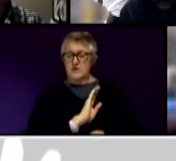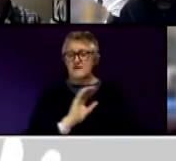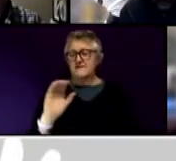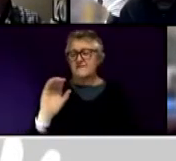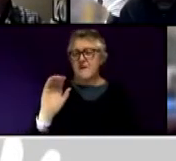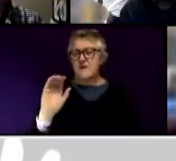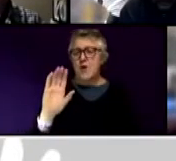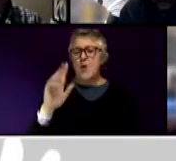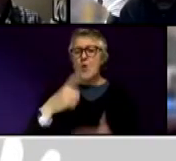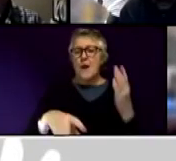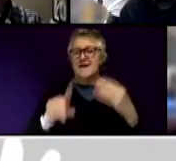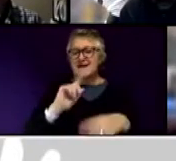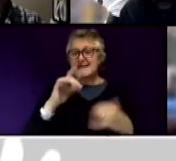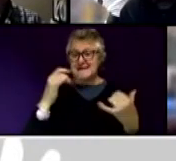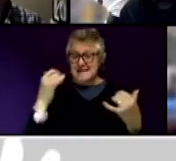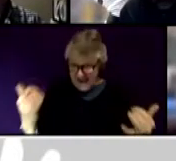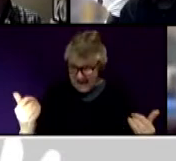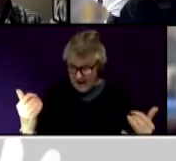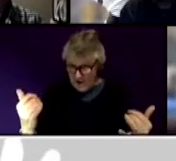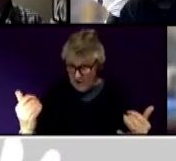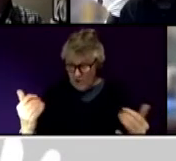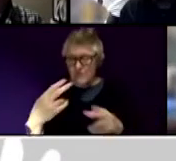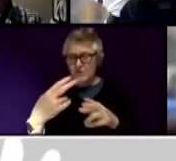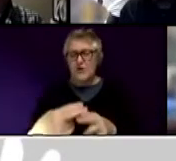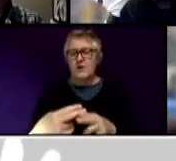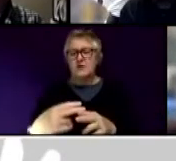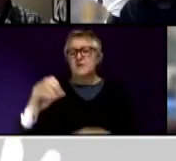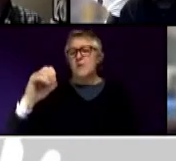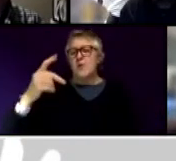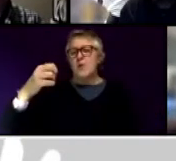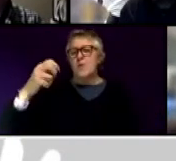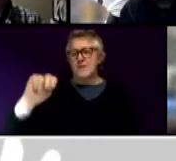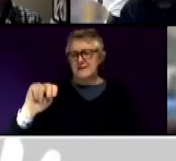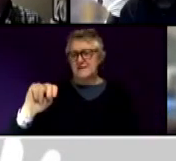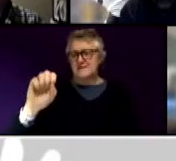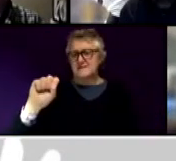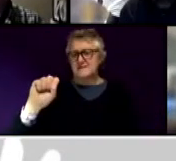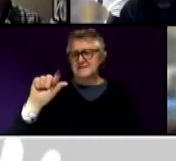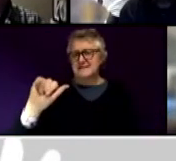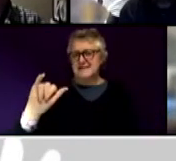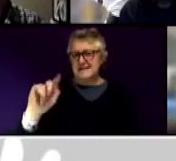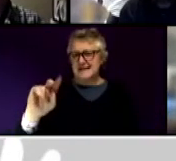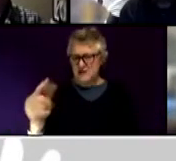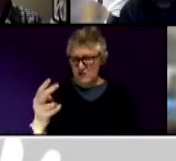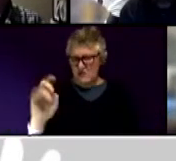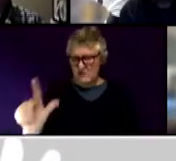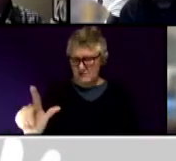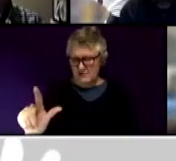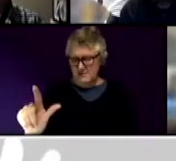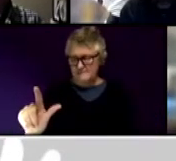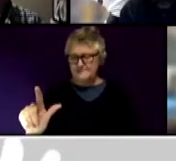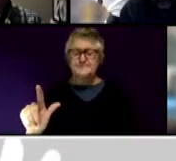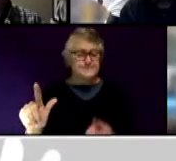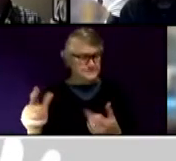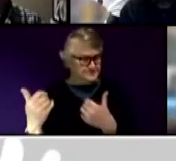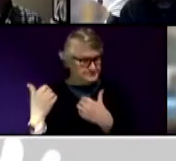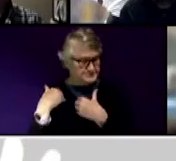And one of the things we pushed to do at the time was to have places where people could access and do